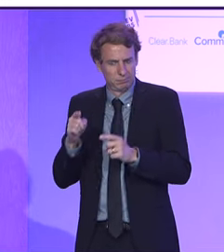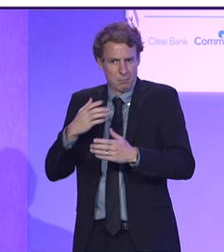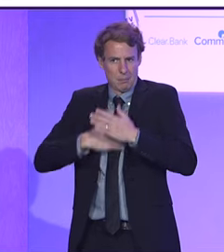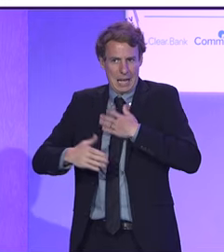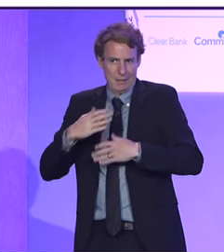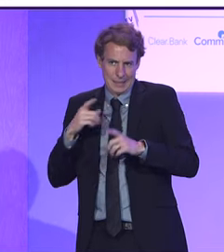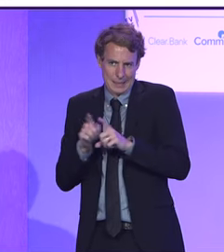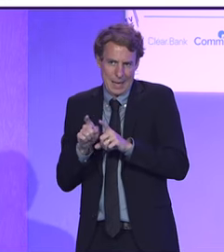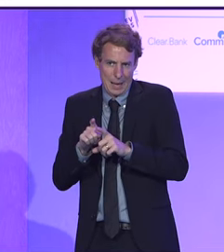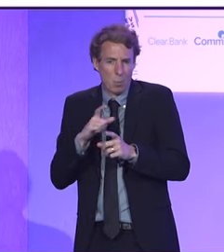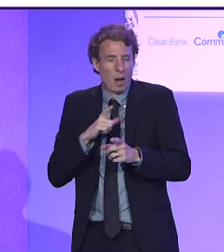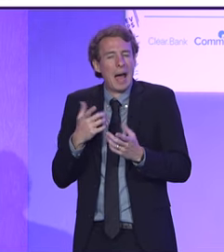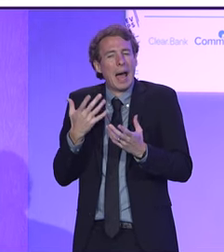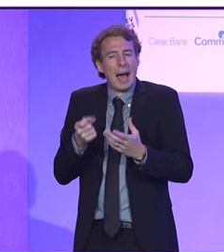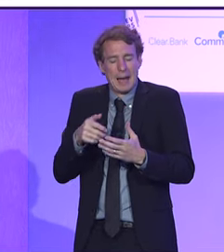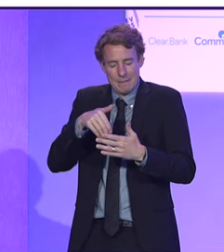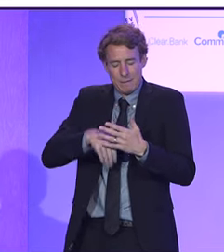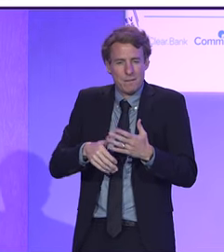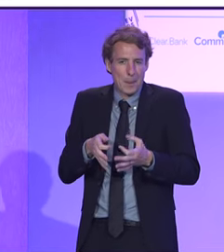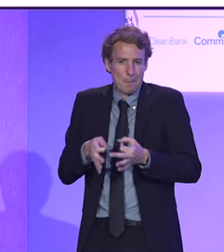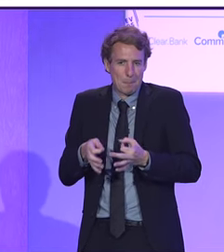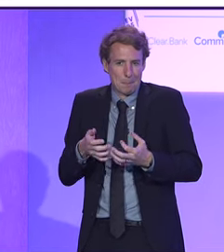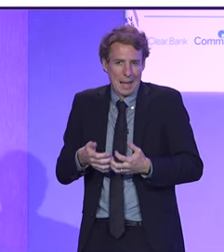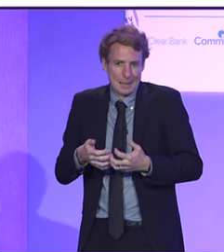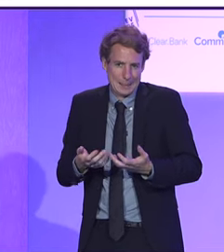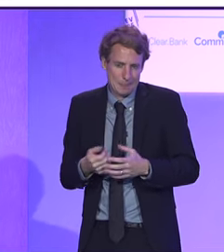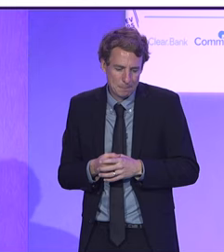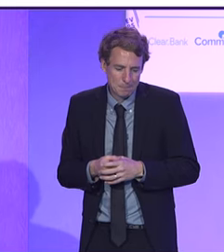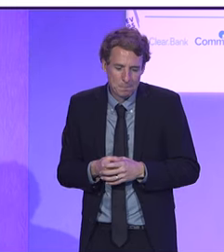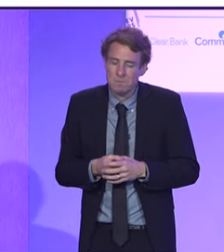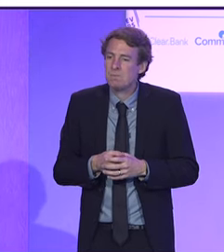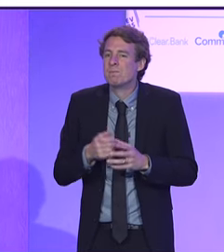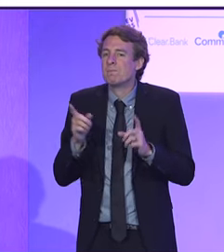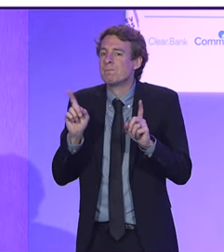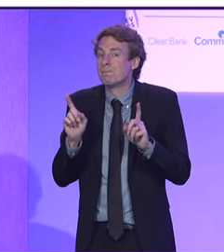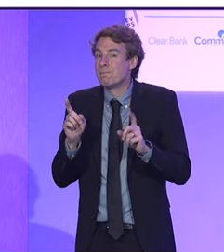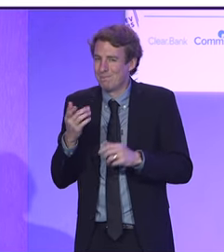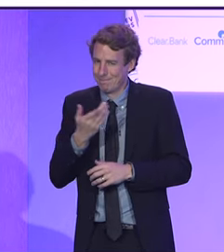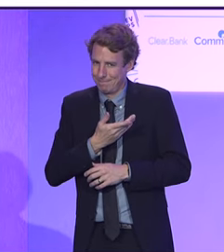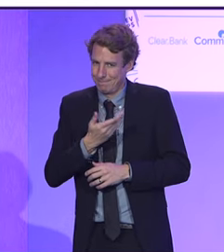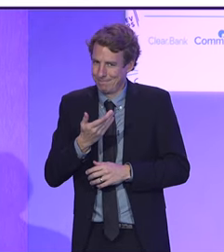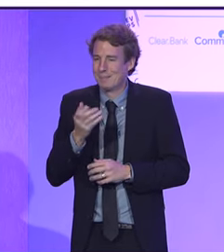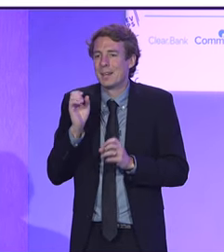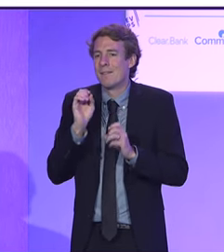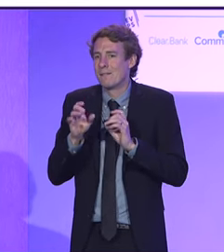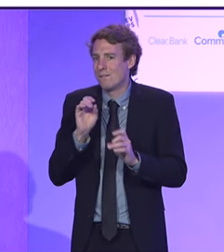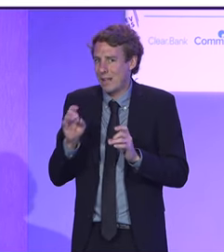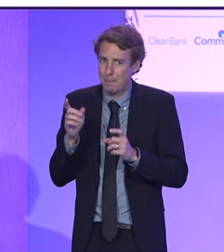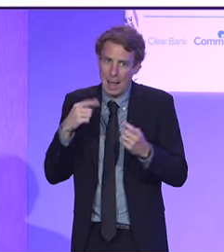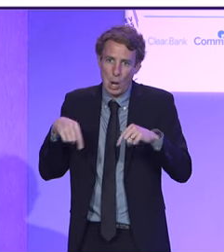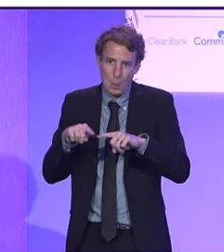behavior. And that is what we call feedback loops. So as I